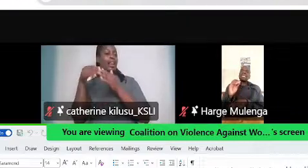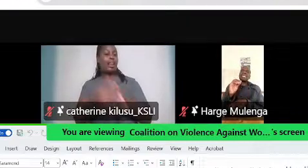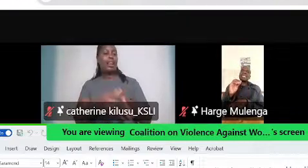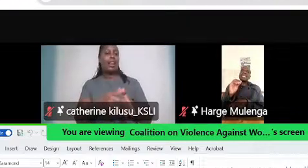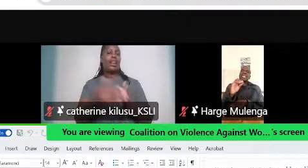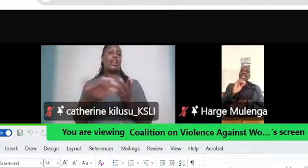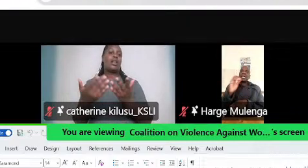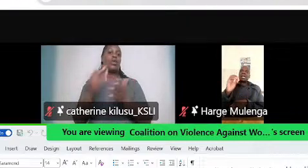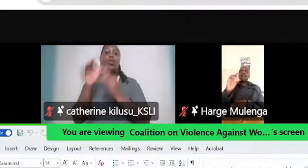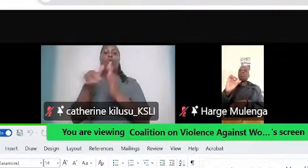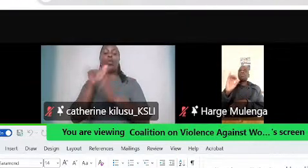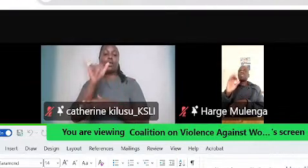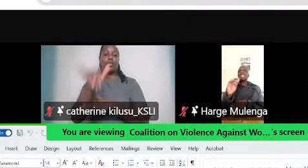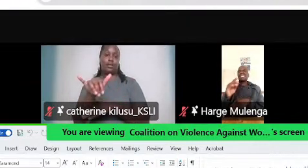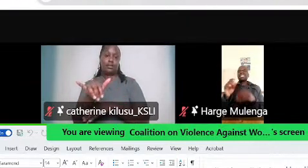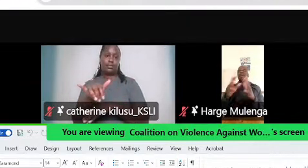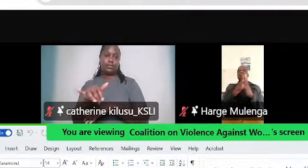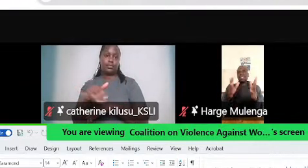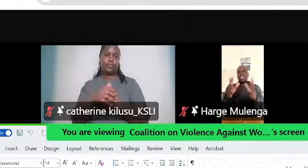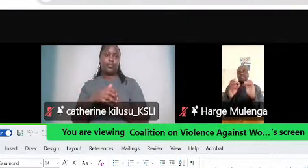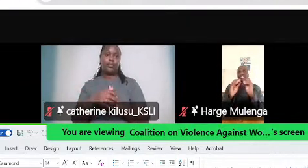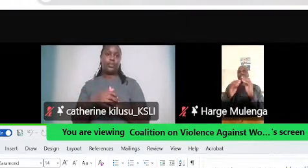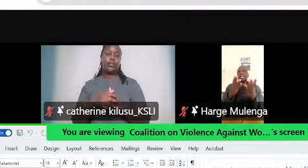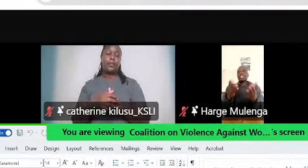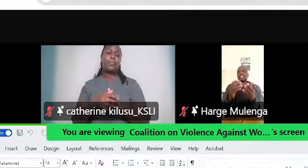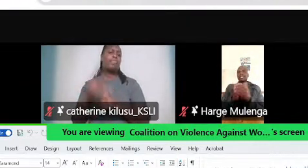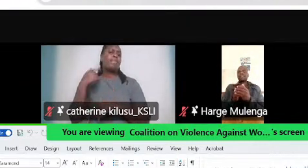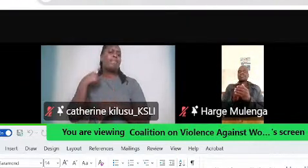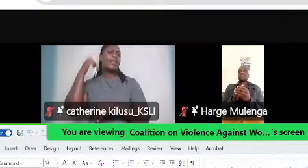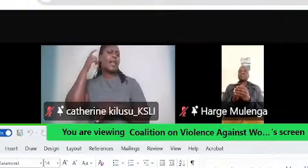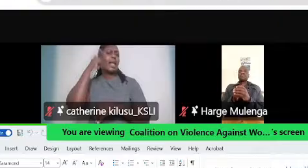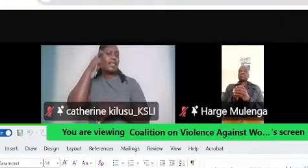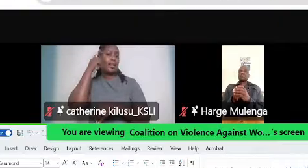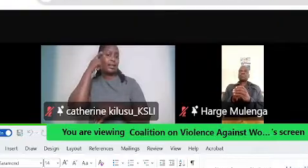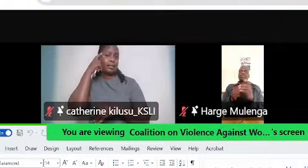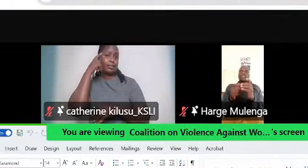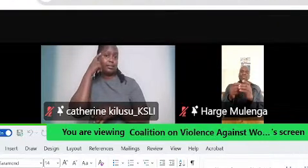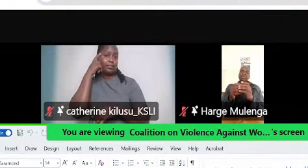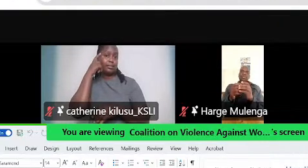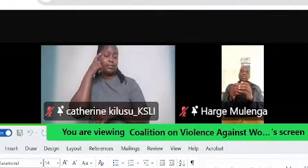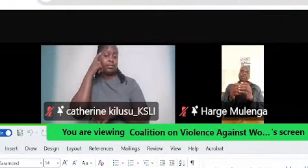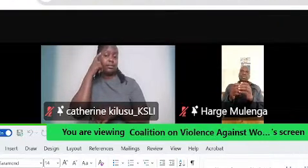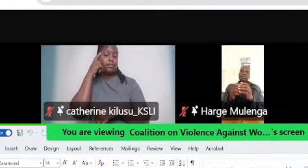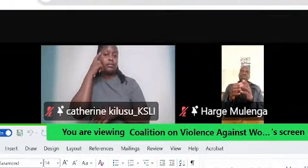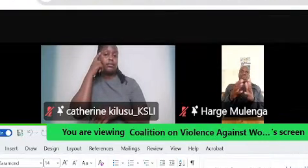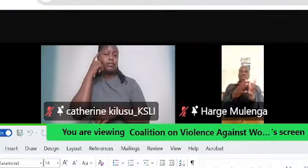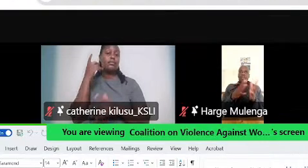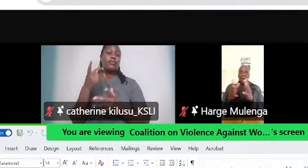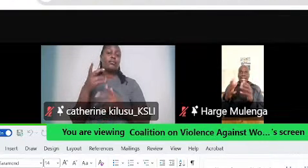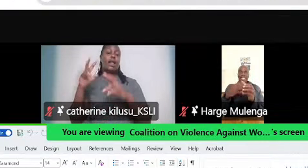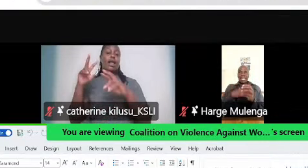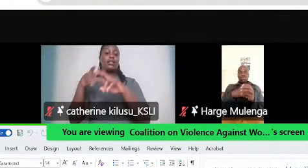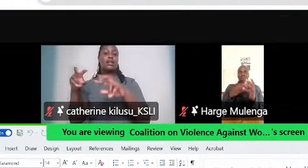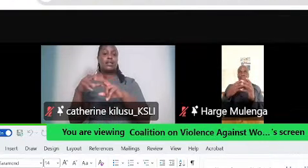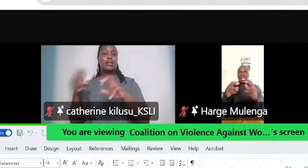that. So I think that the research has revealed